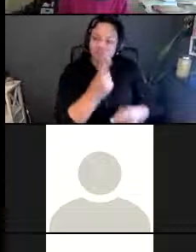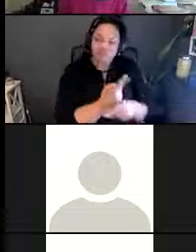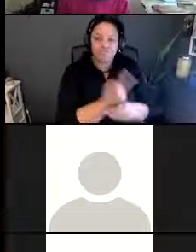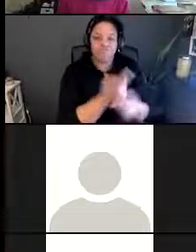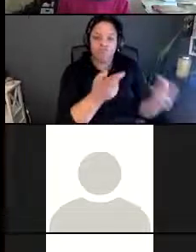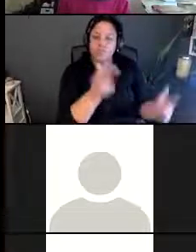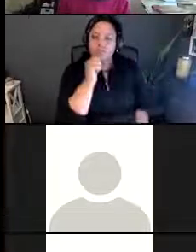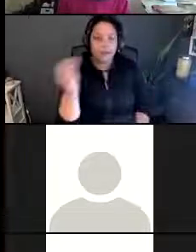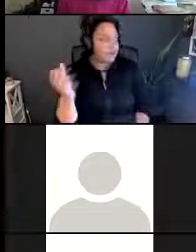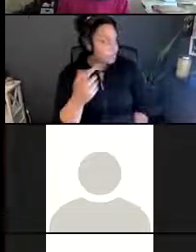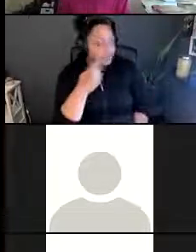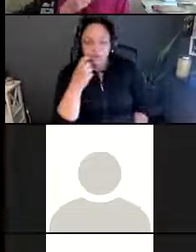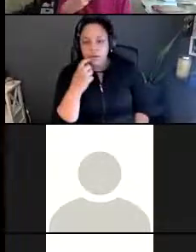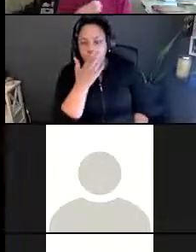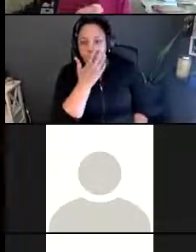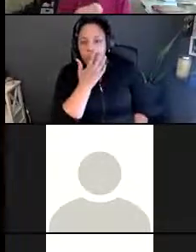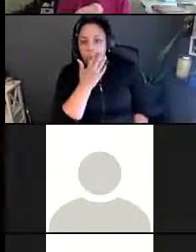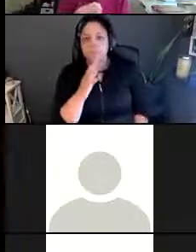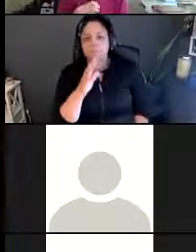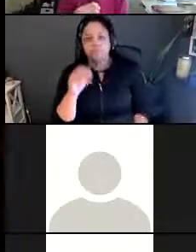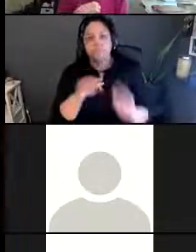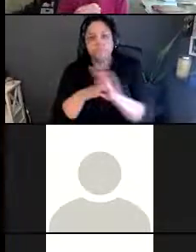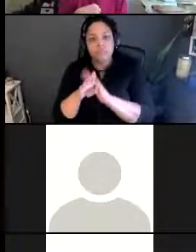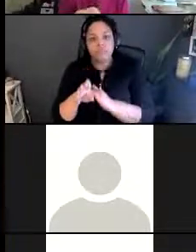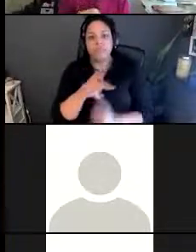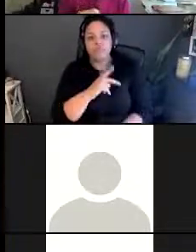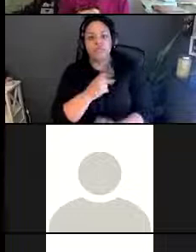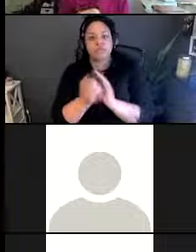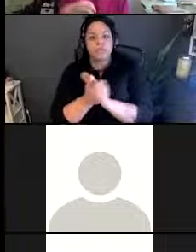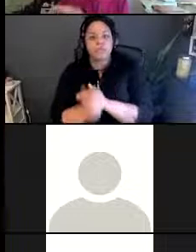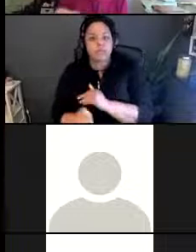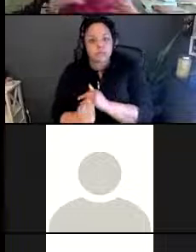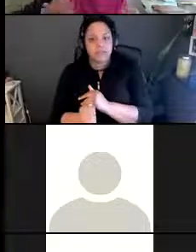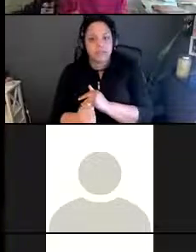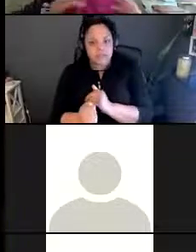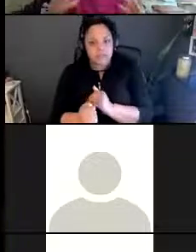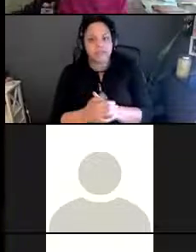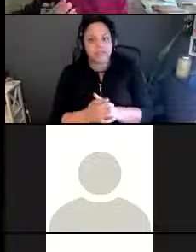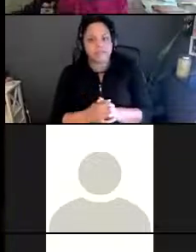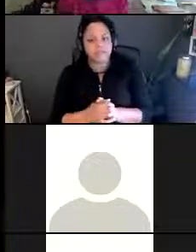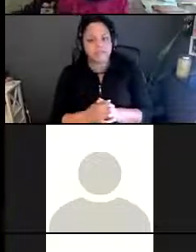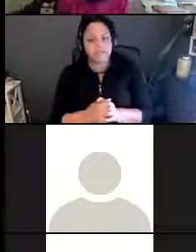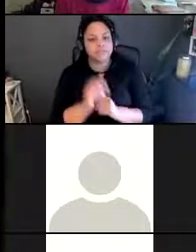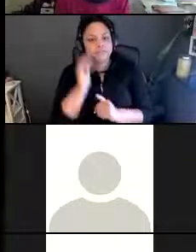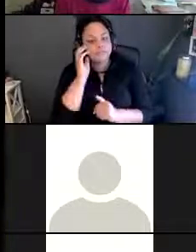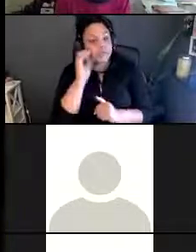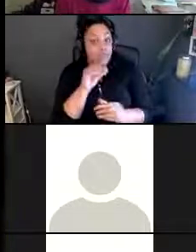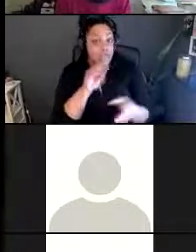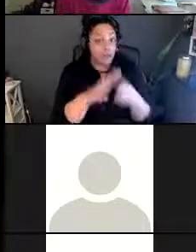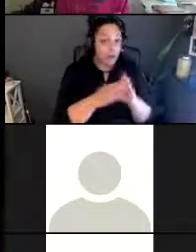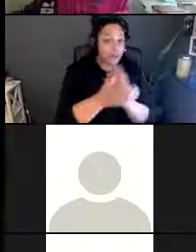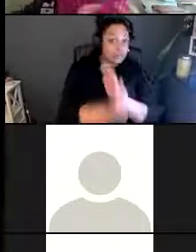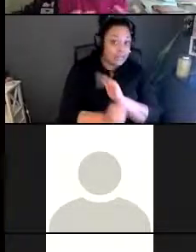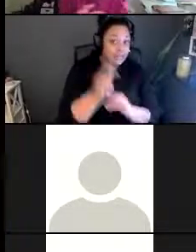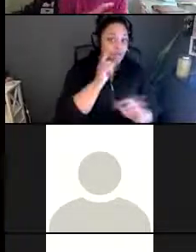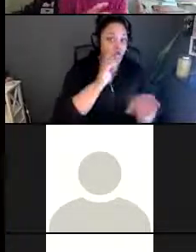and capacity building, developing personal skills for individuals as well as community skills for